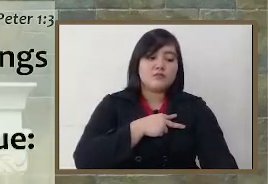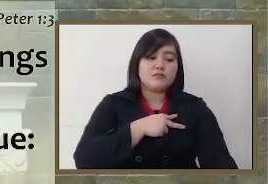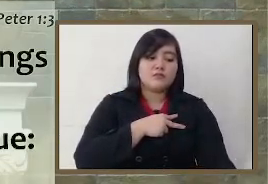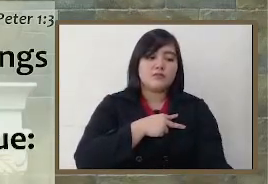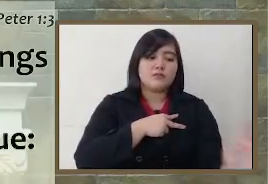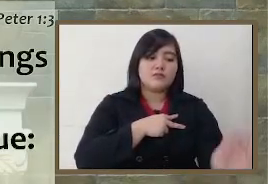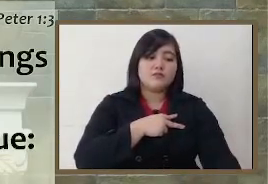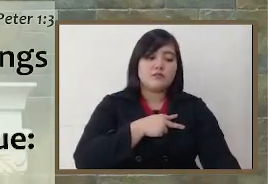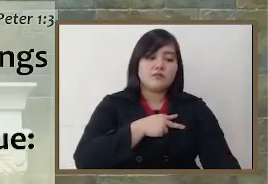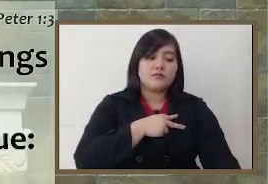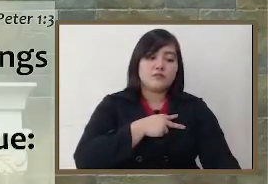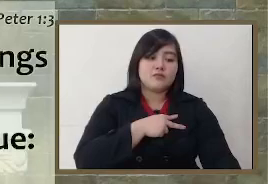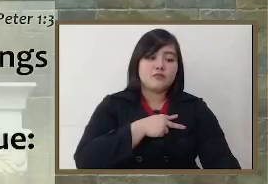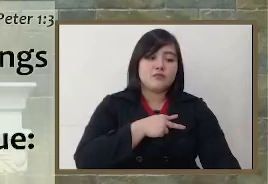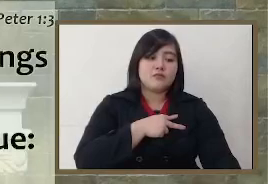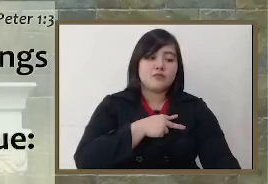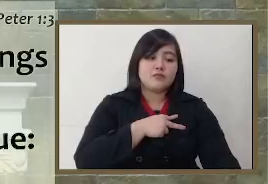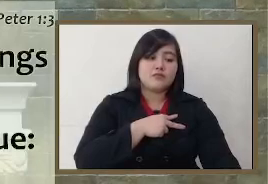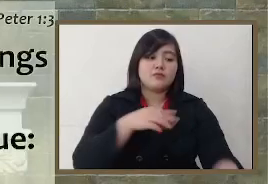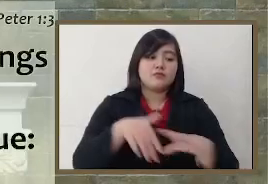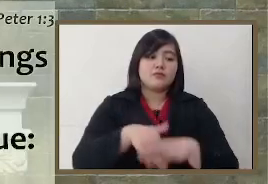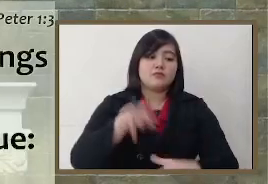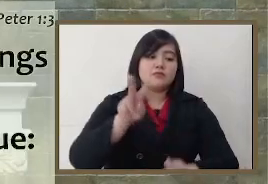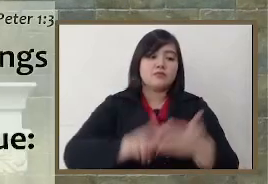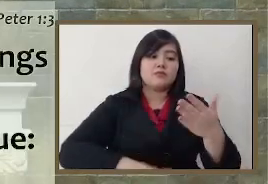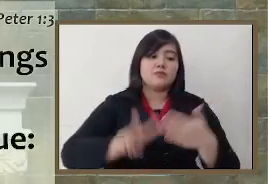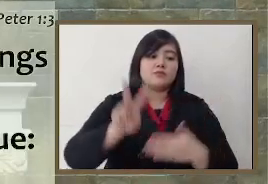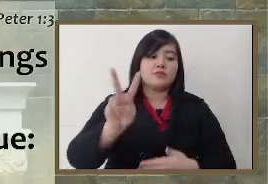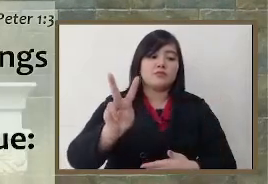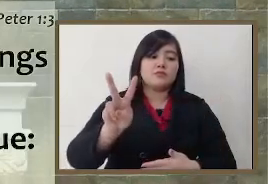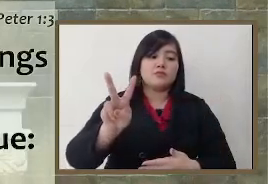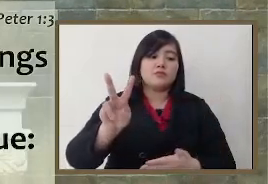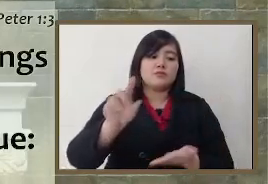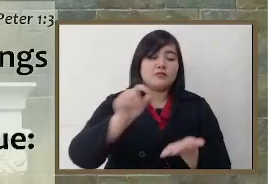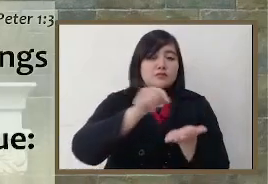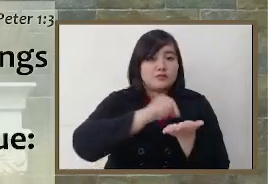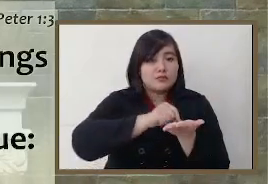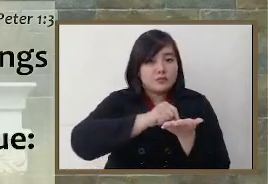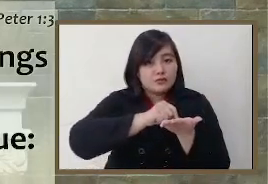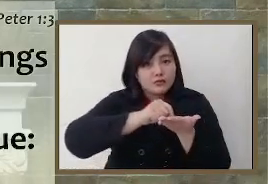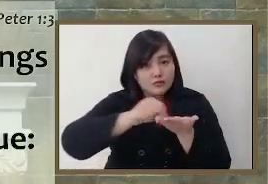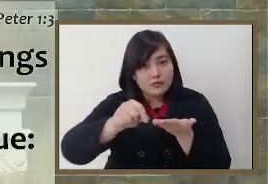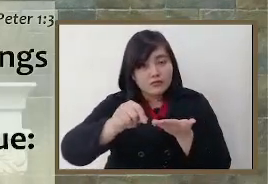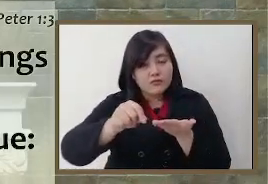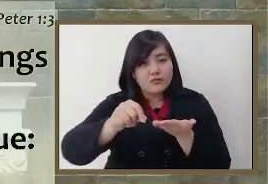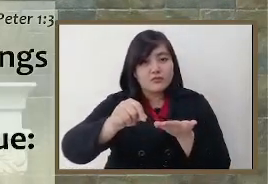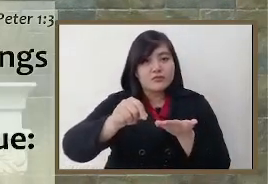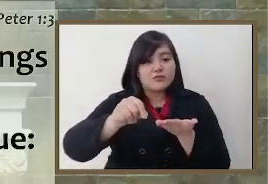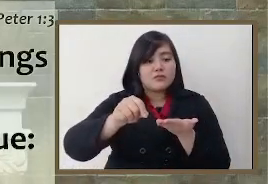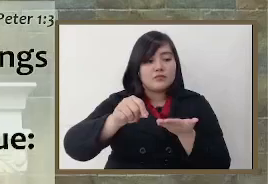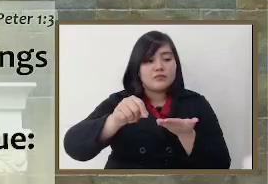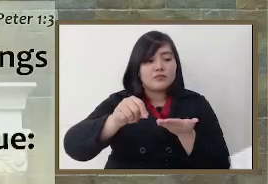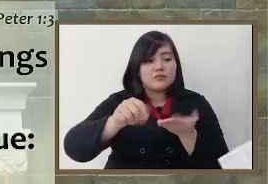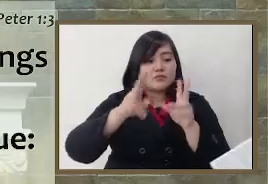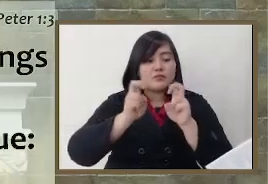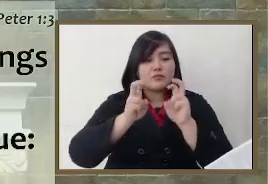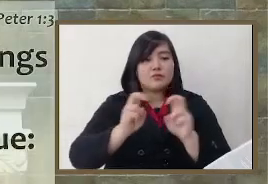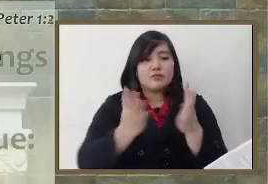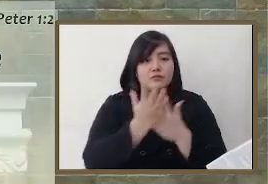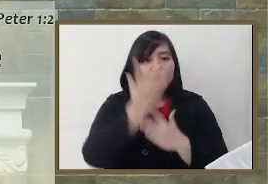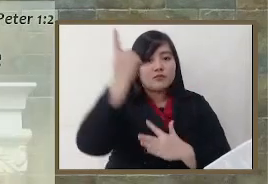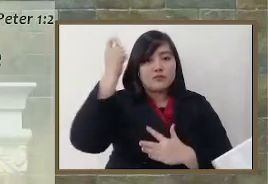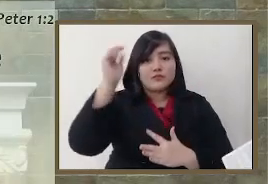but it's a verse number 2. I want you to underline or mark the words or the phrase through the knowledge of